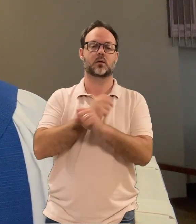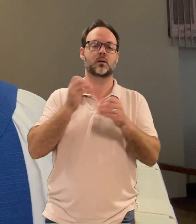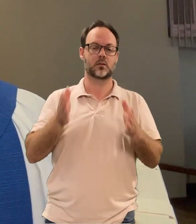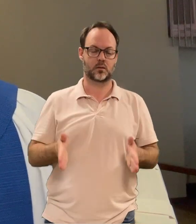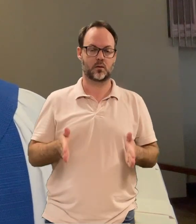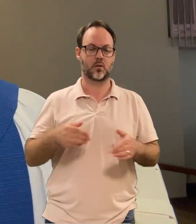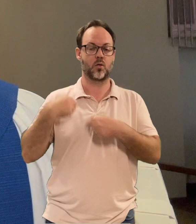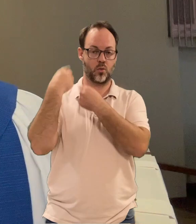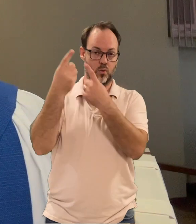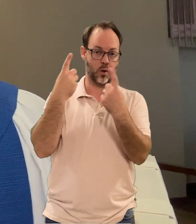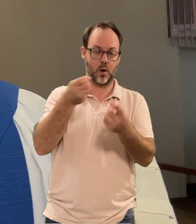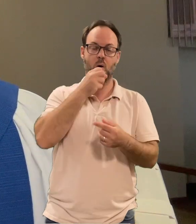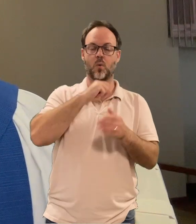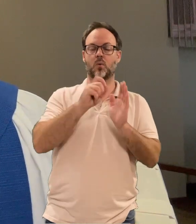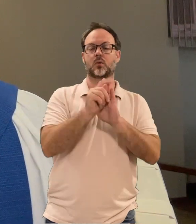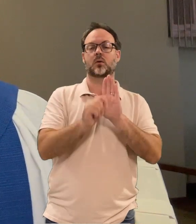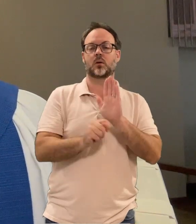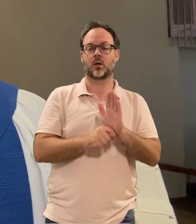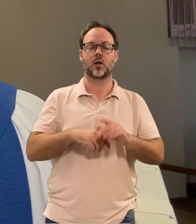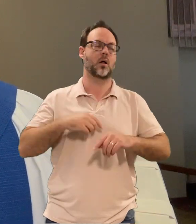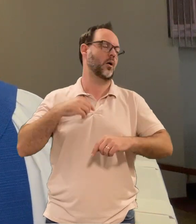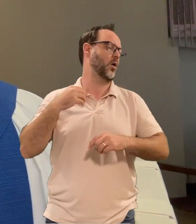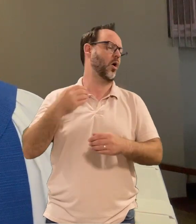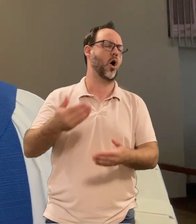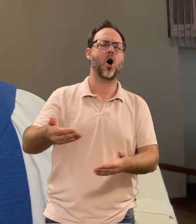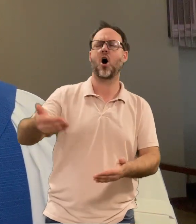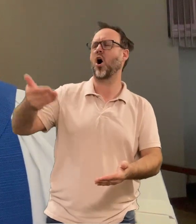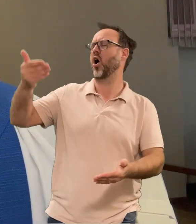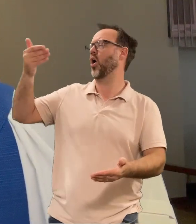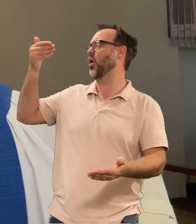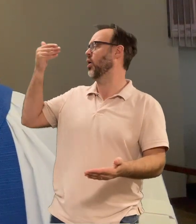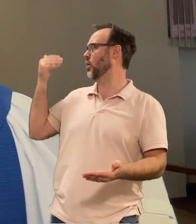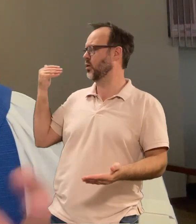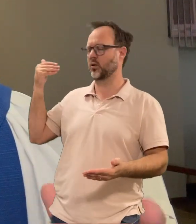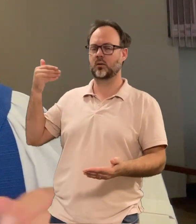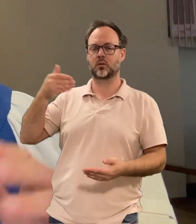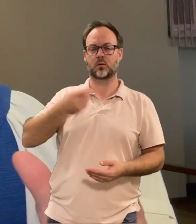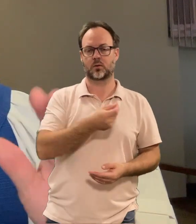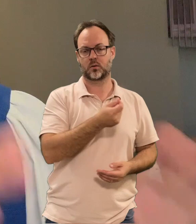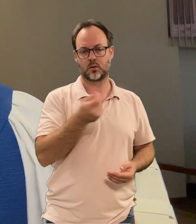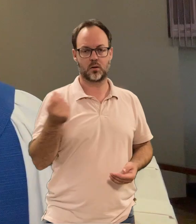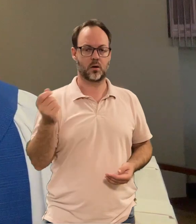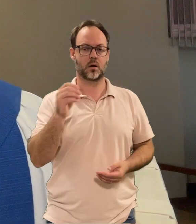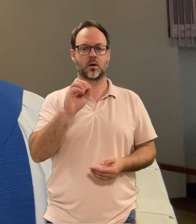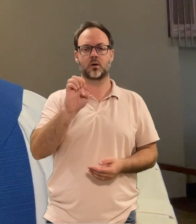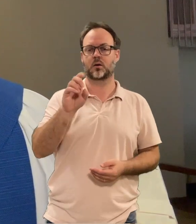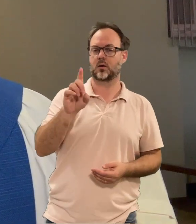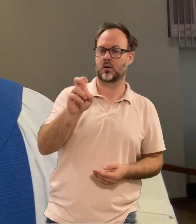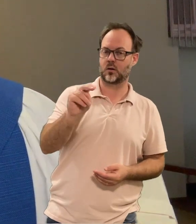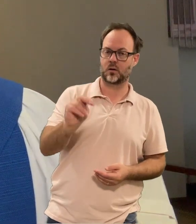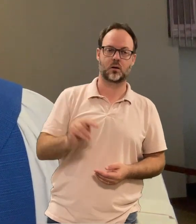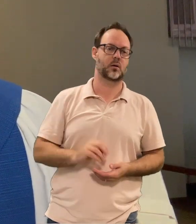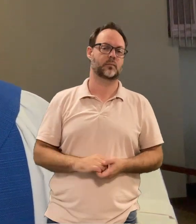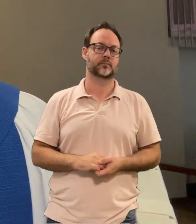send the Messiah, the Savior, throughout the Old Testament times. And it goes all the way back to